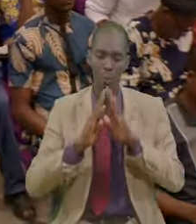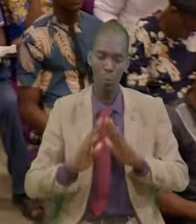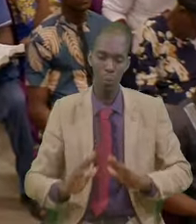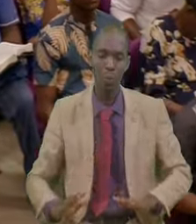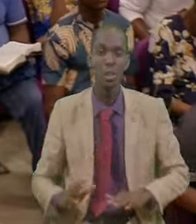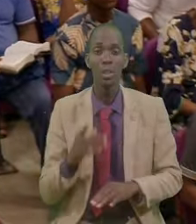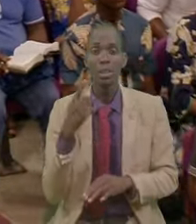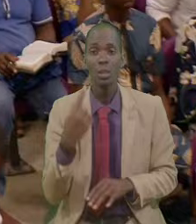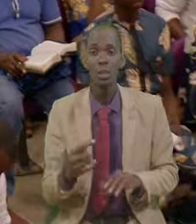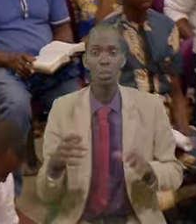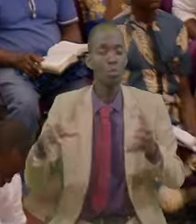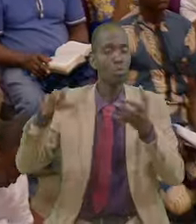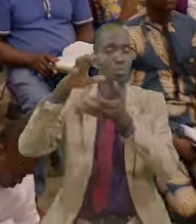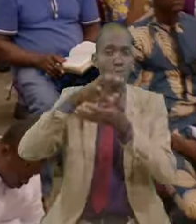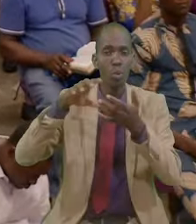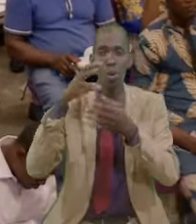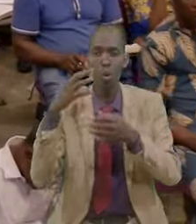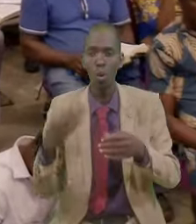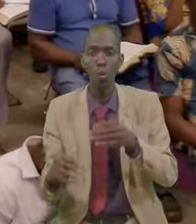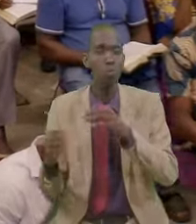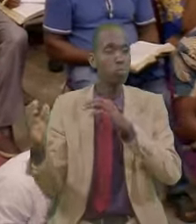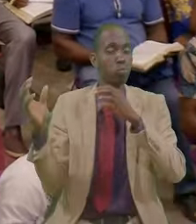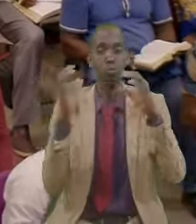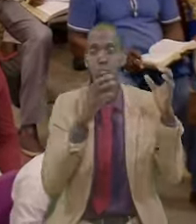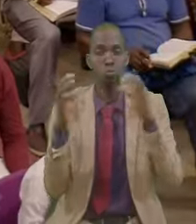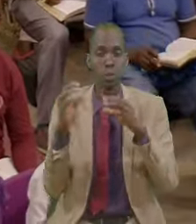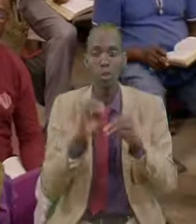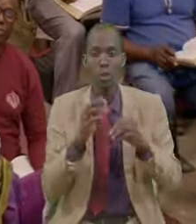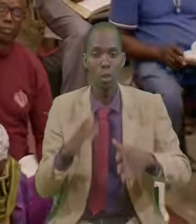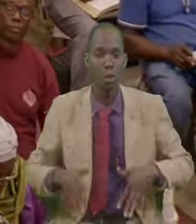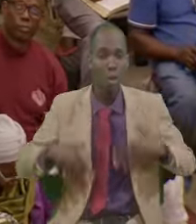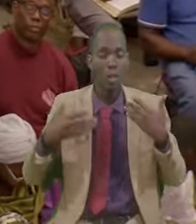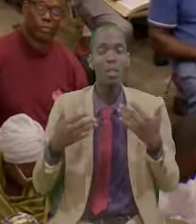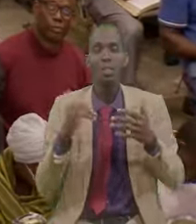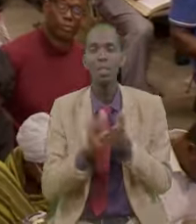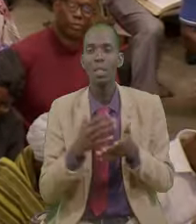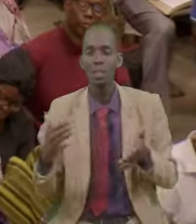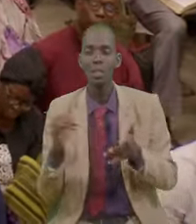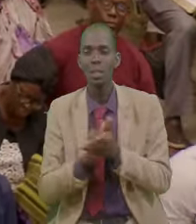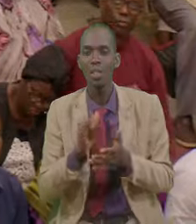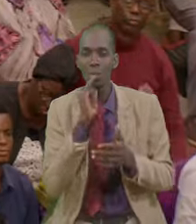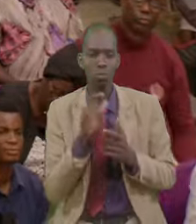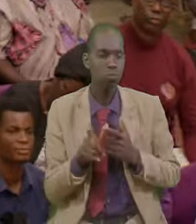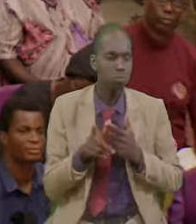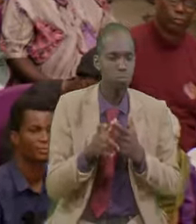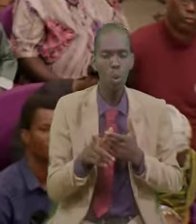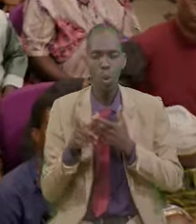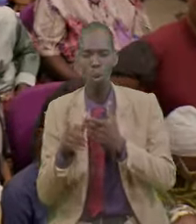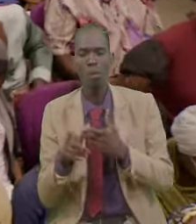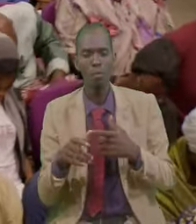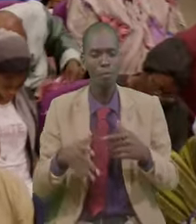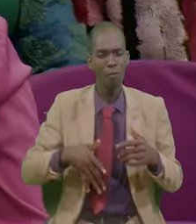The giant of a storm in your life, that thing that is running, that thing that is doing like they will swallow you